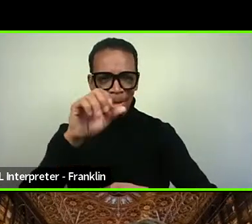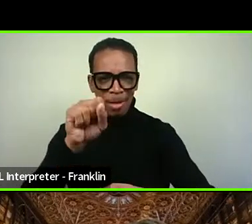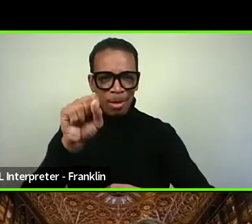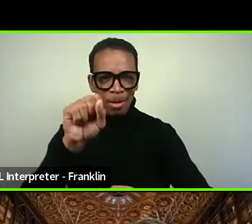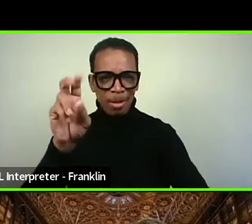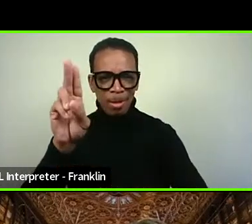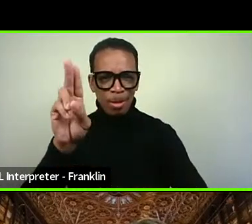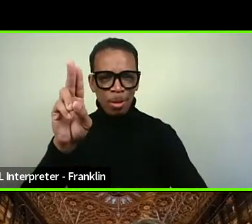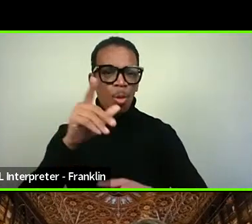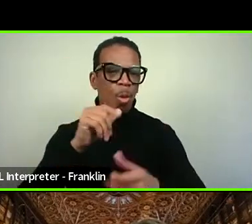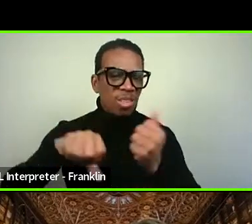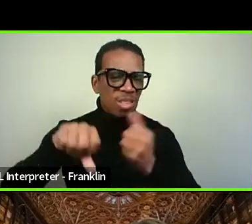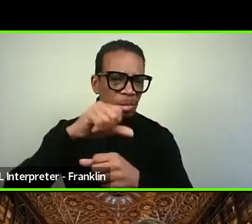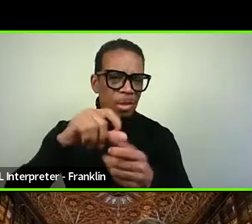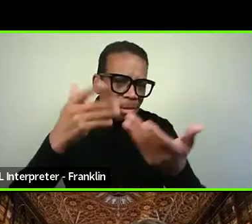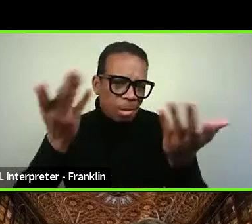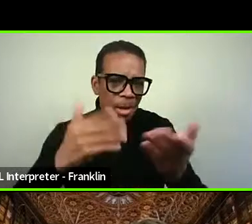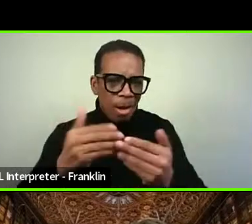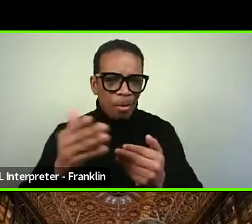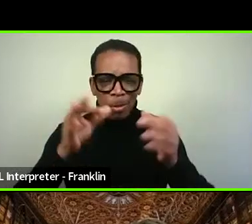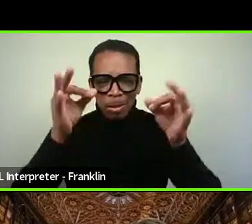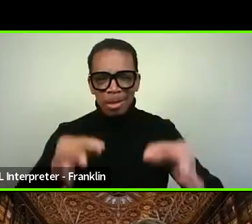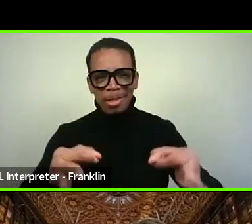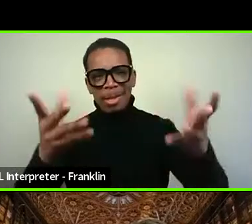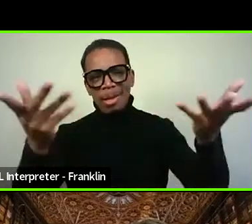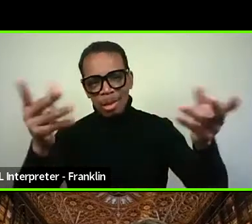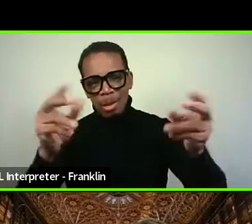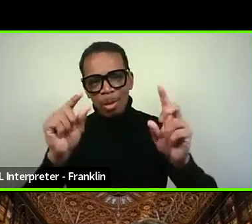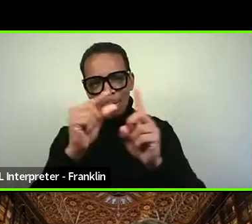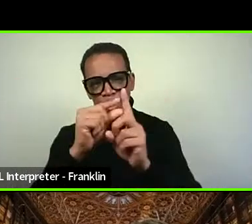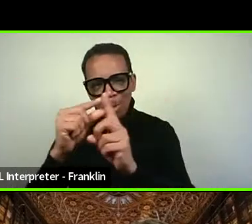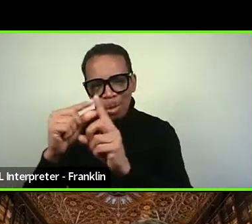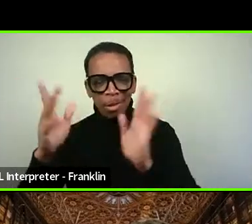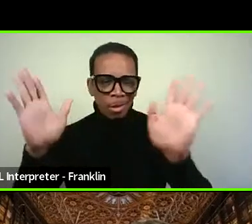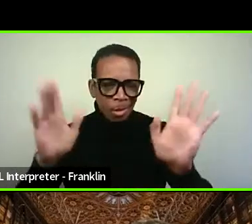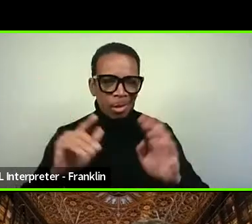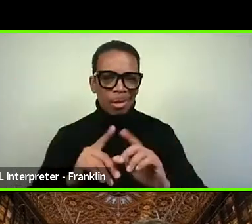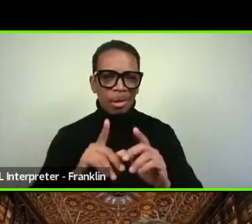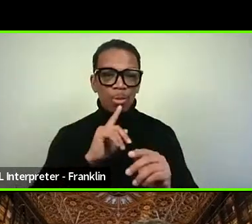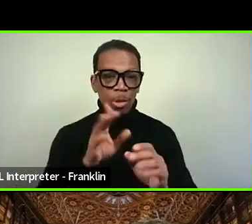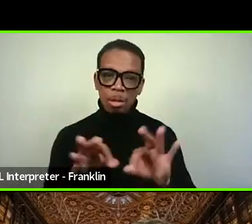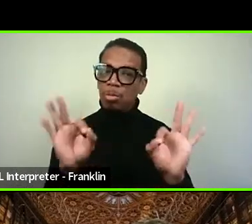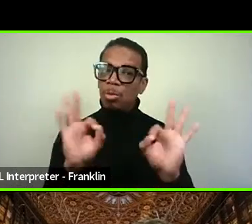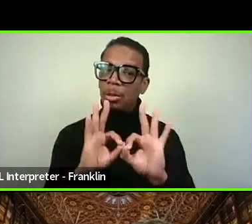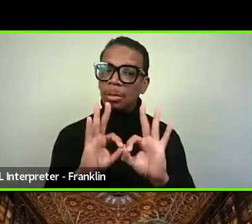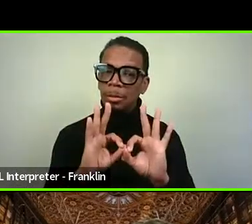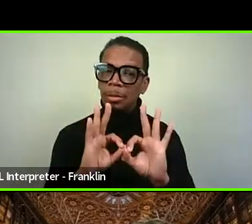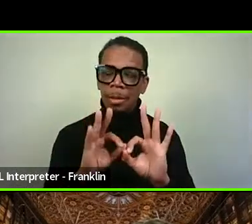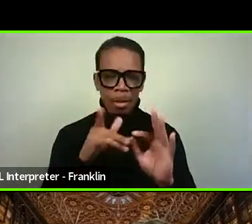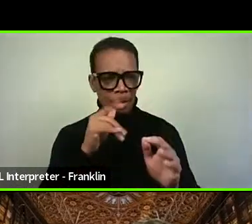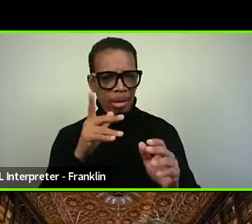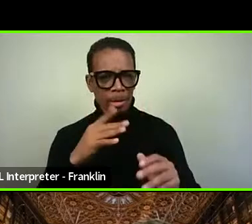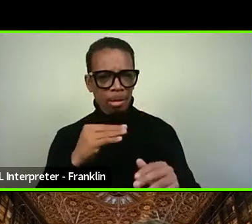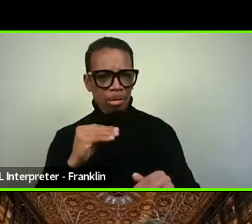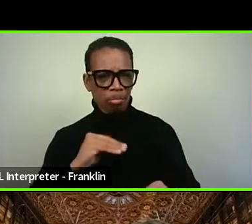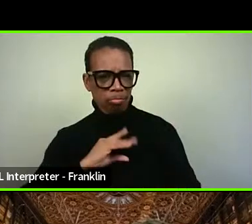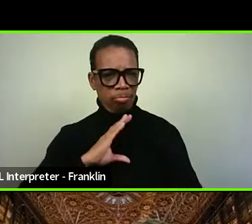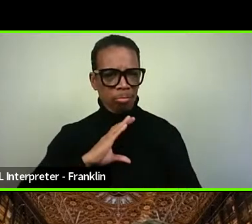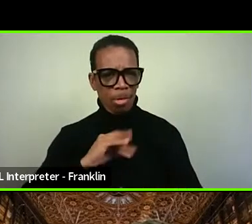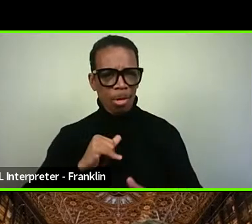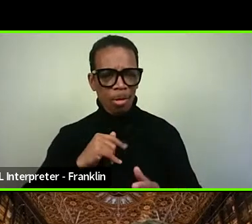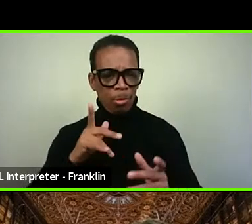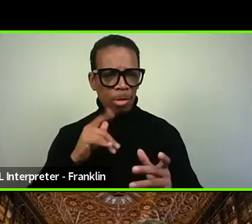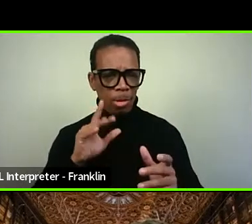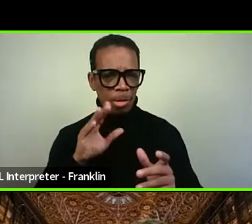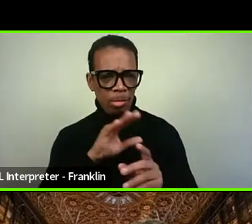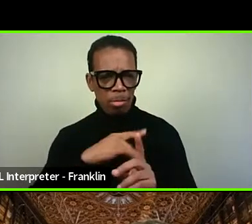student associations, however we determine or coin it, right, is imperative. It's crucial to not only enriching the space and conversation around